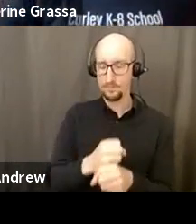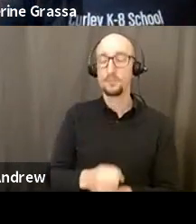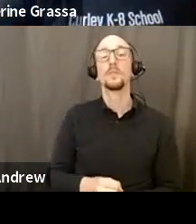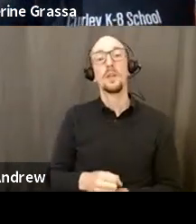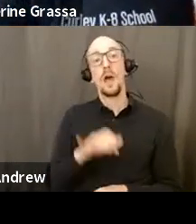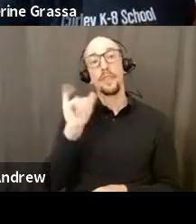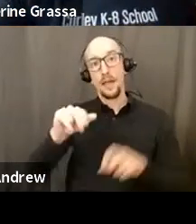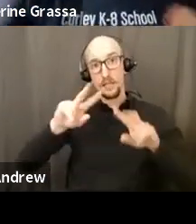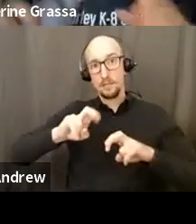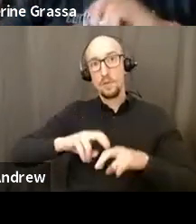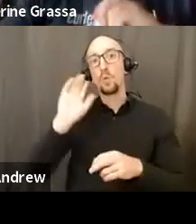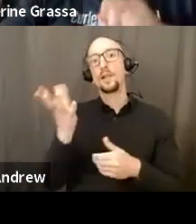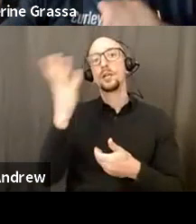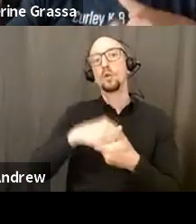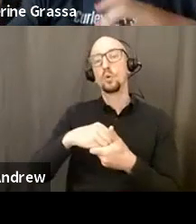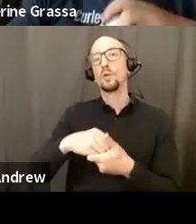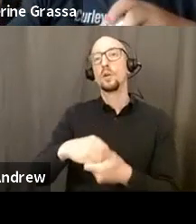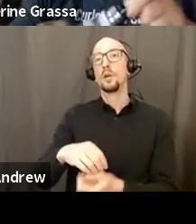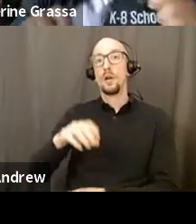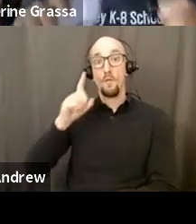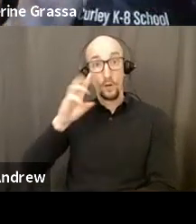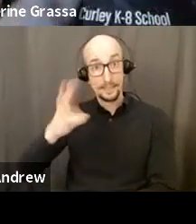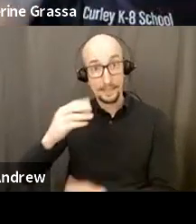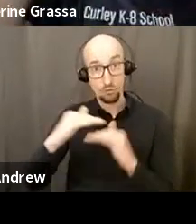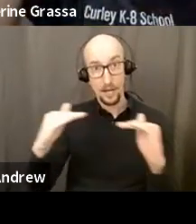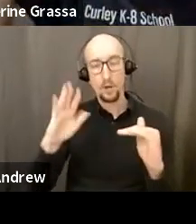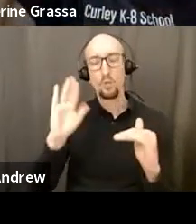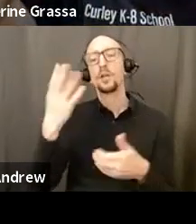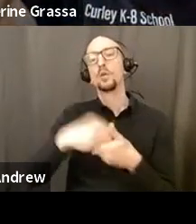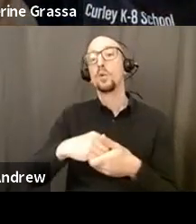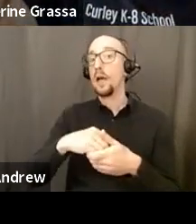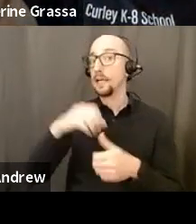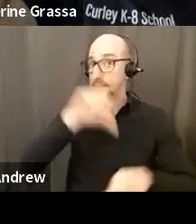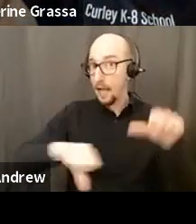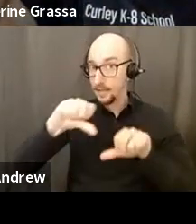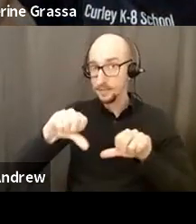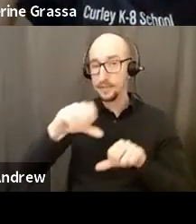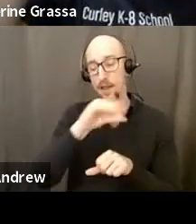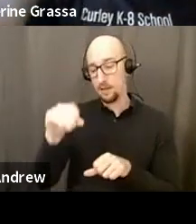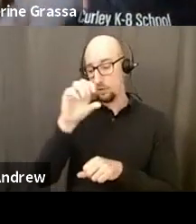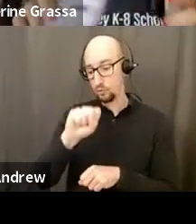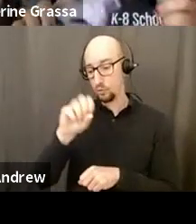the addition of science and social studies